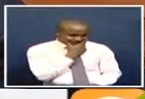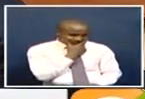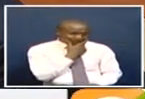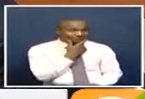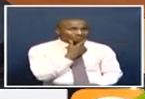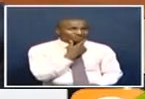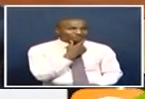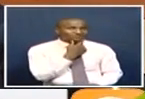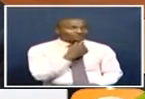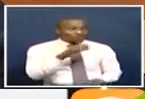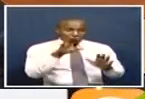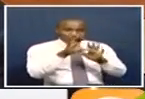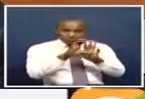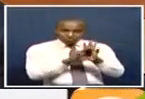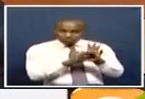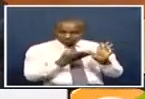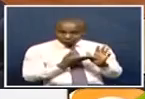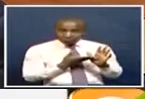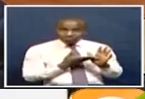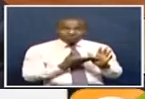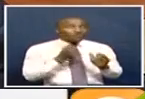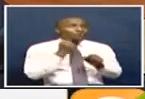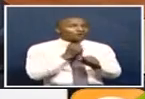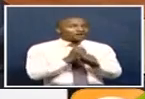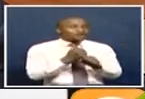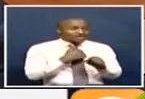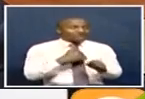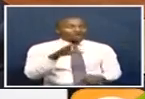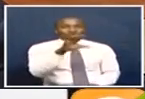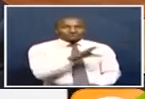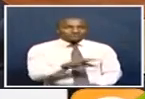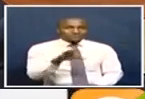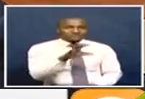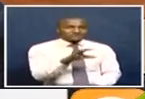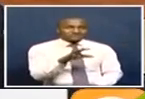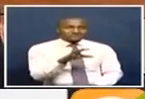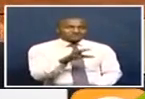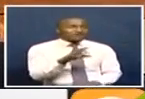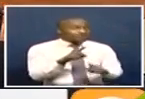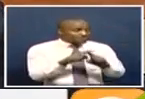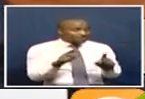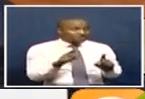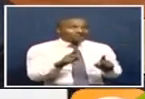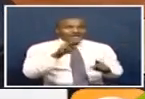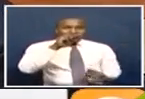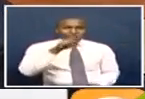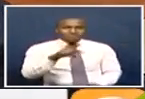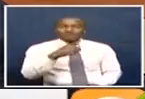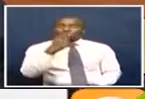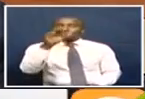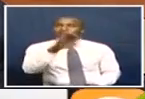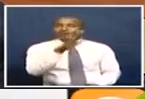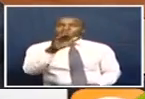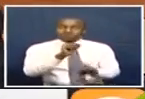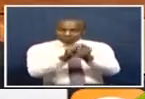in the constitution, national constitution, workers have a constituency. But then MPs went to parliament and